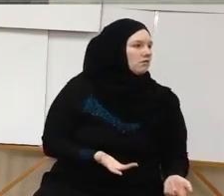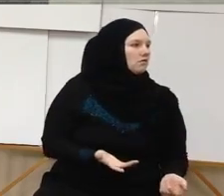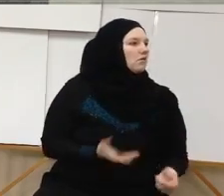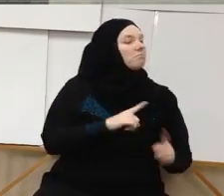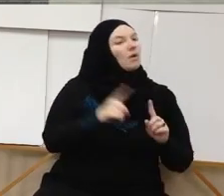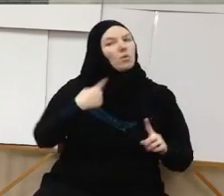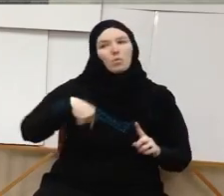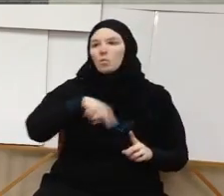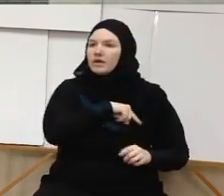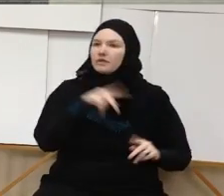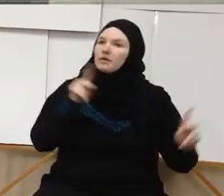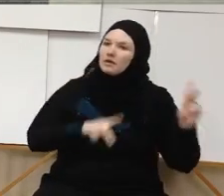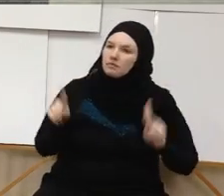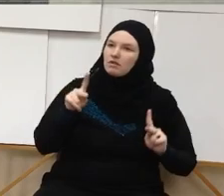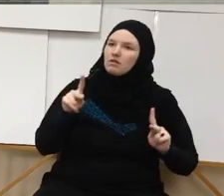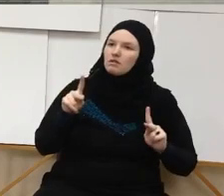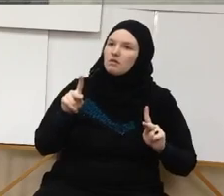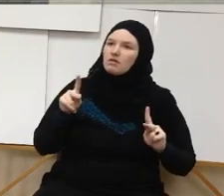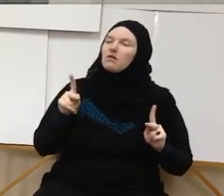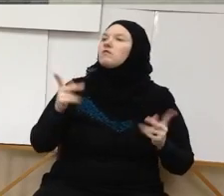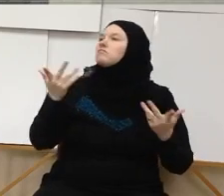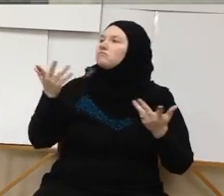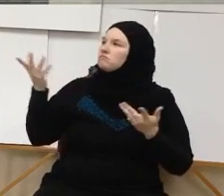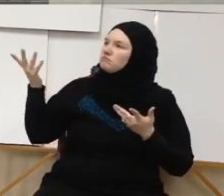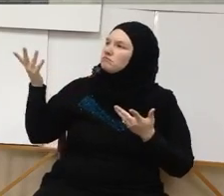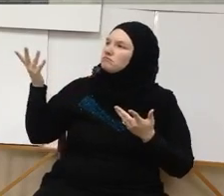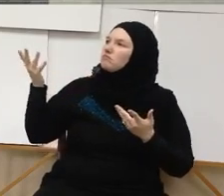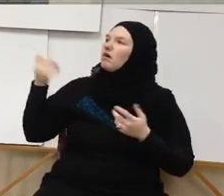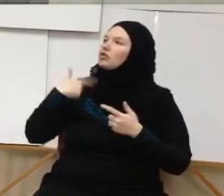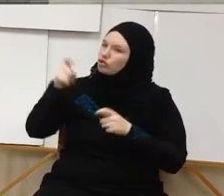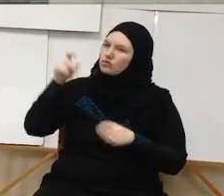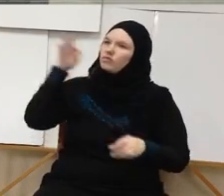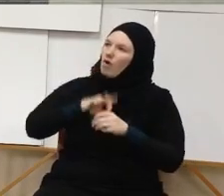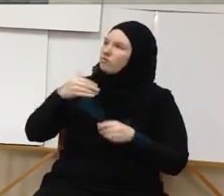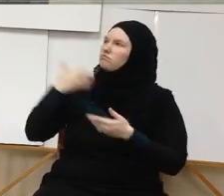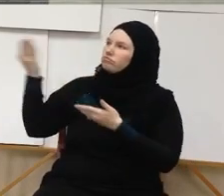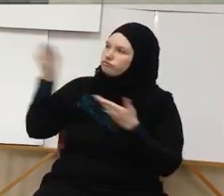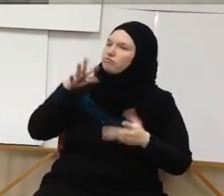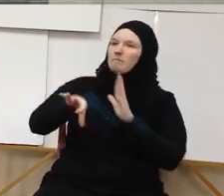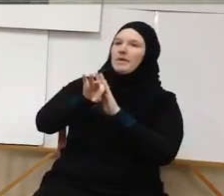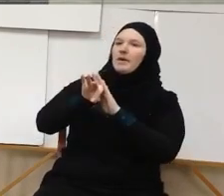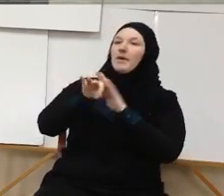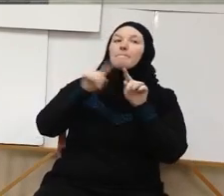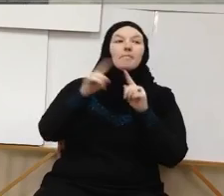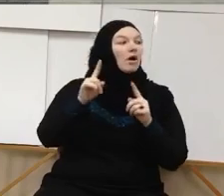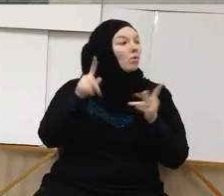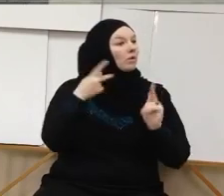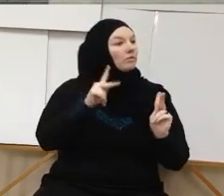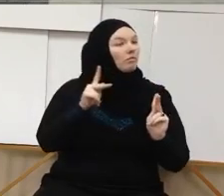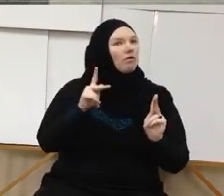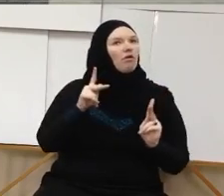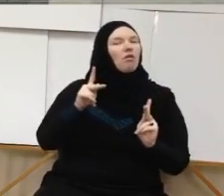people make it acceptable by accepting their authority, even though we know that it